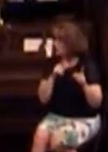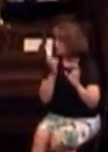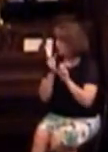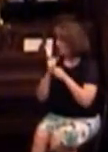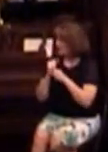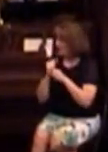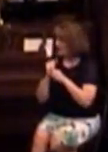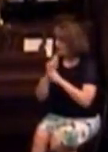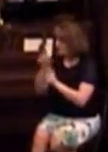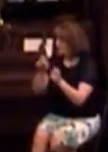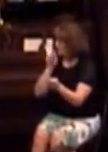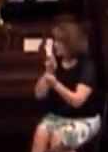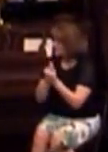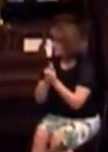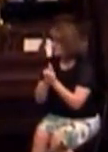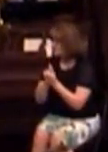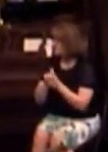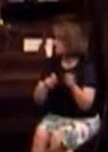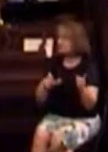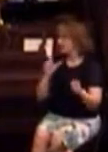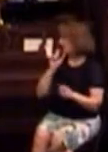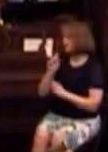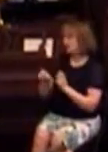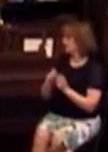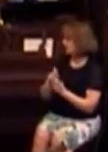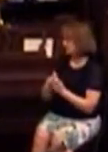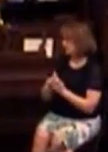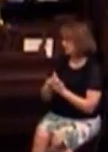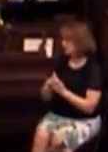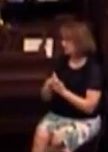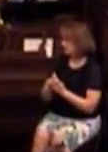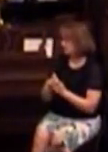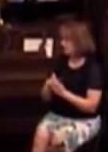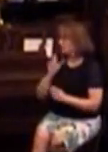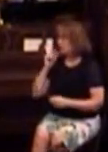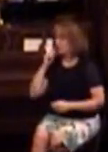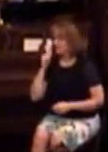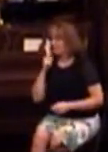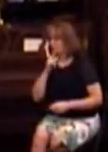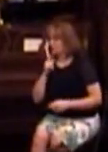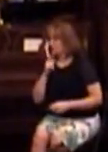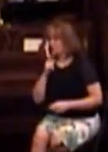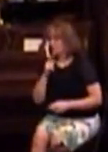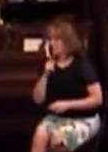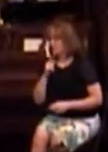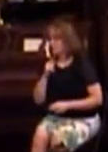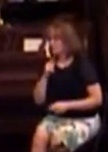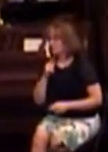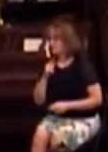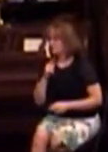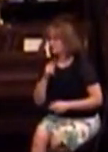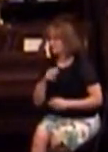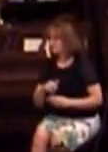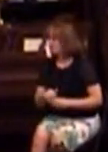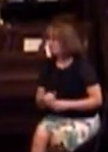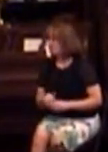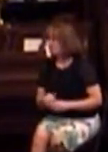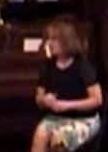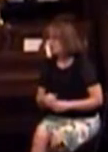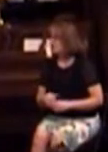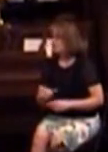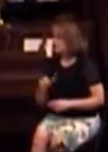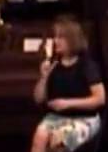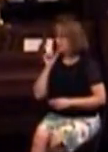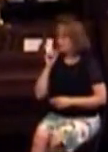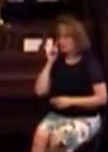Not perfect. Not perfect. Come on, honestly, you don't think of yourself as a masterpiece. There's no way. I mean, I can tell you how you're not a masterpiece, but that's another